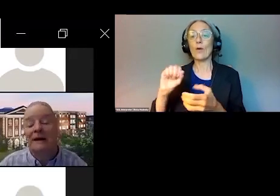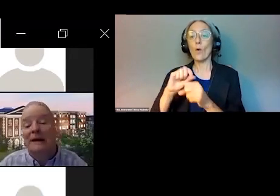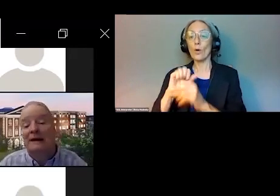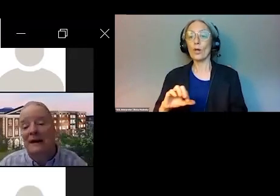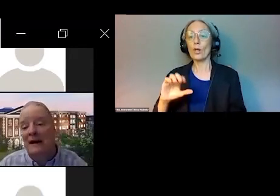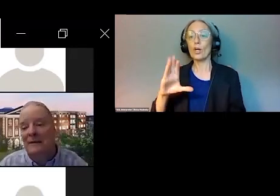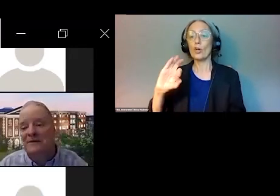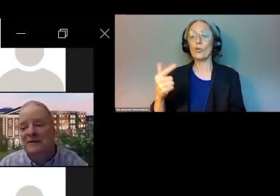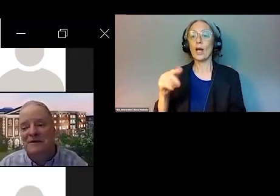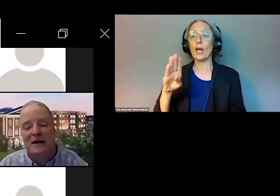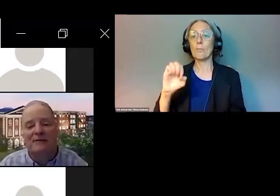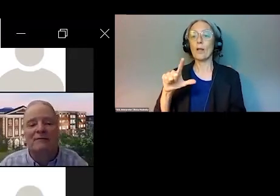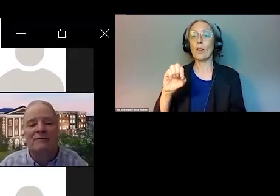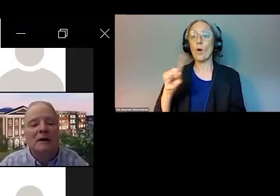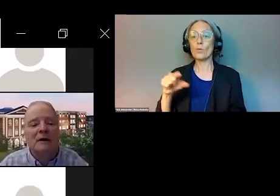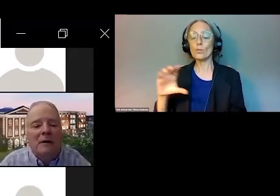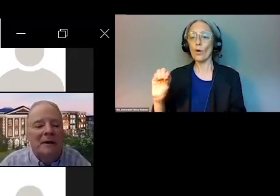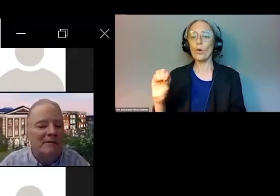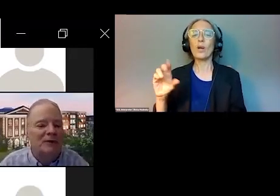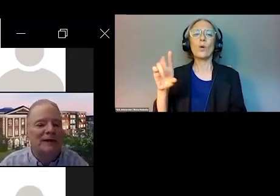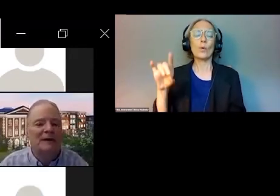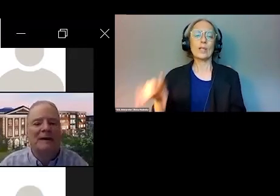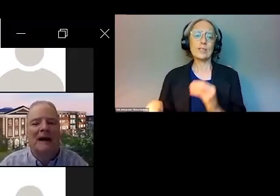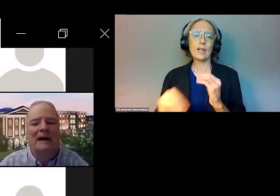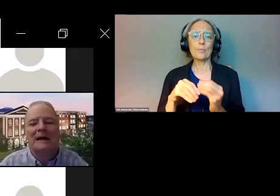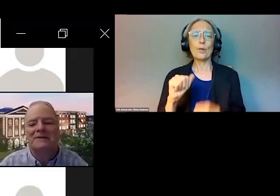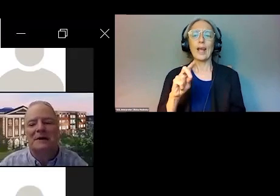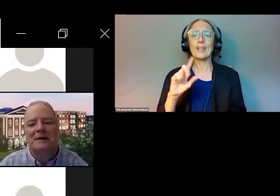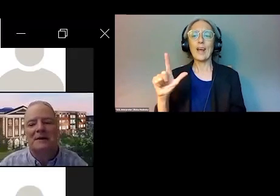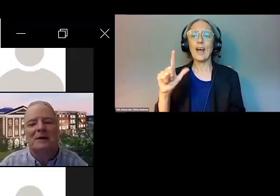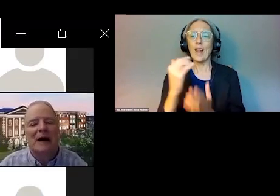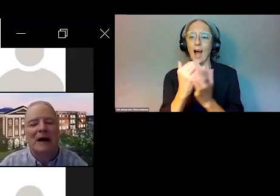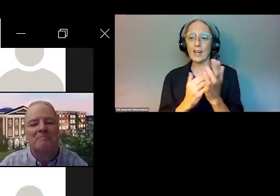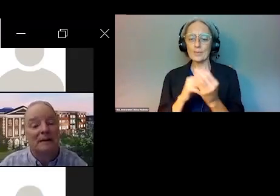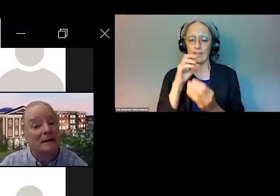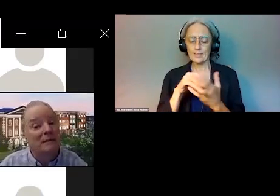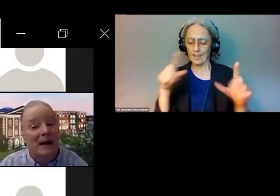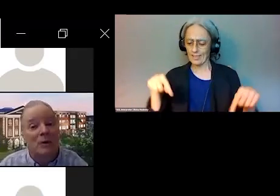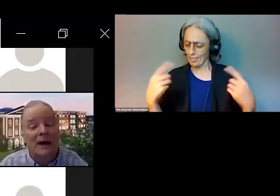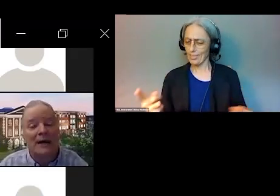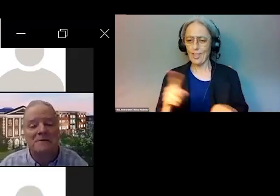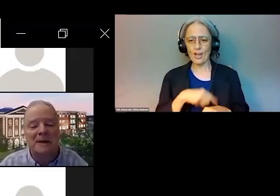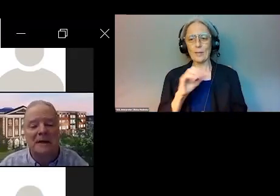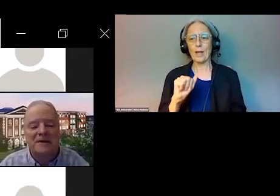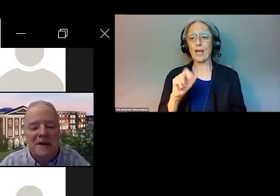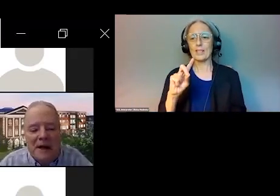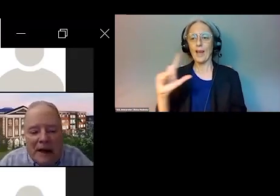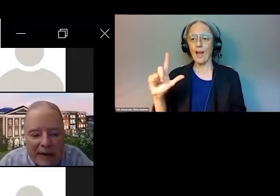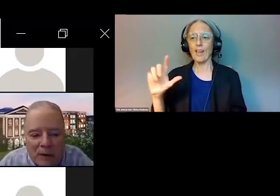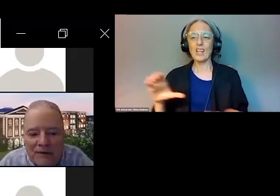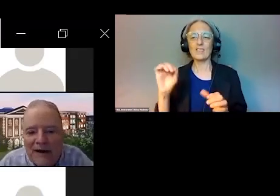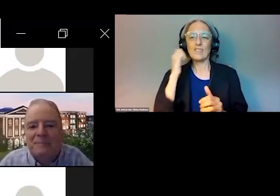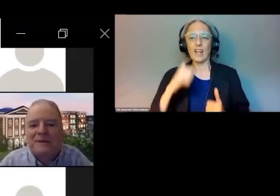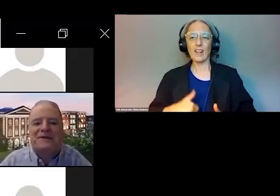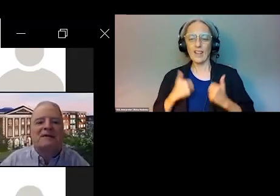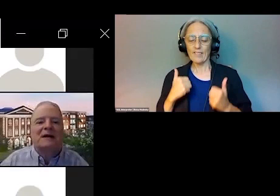And we had ADL items in the study forever, but never really analyzed them. They were a little bit awkward items